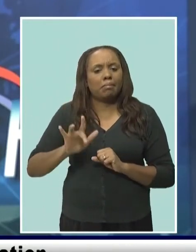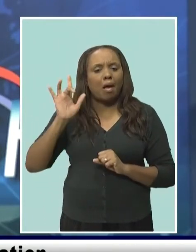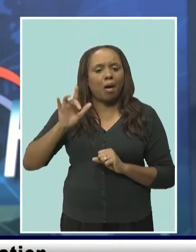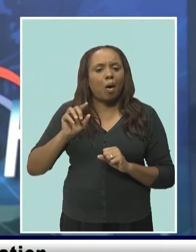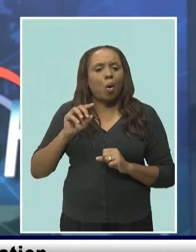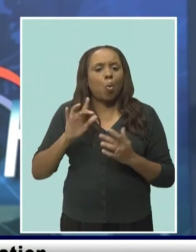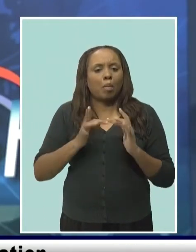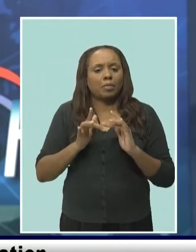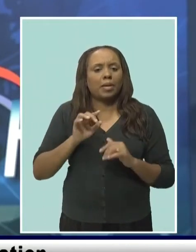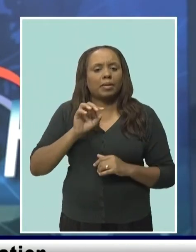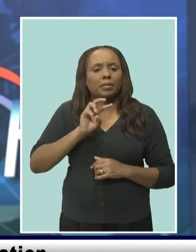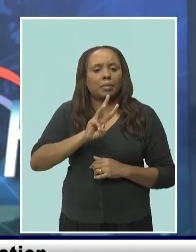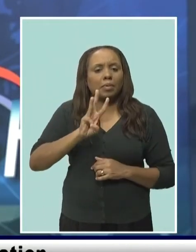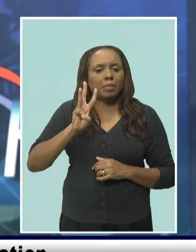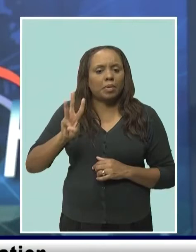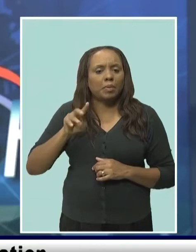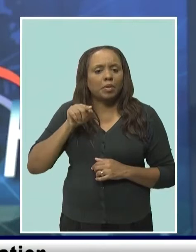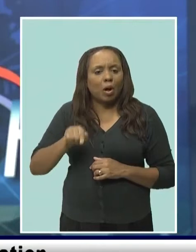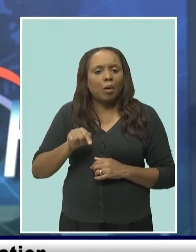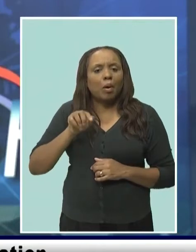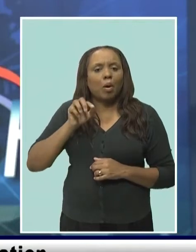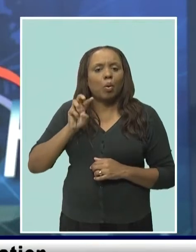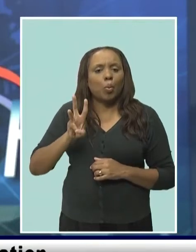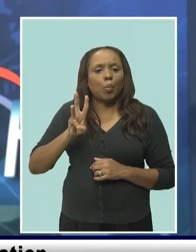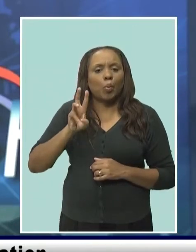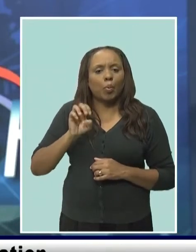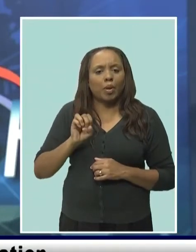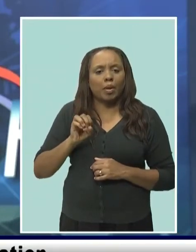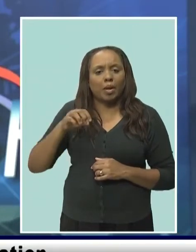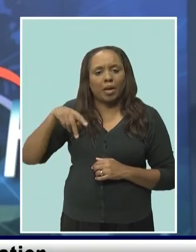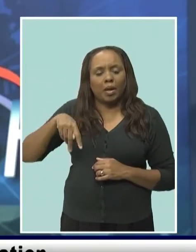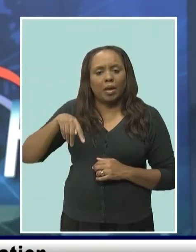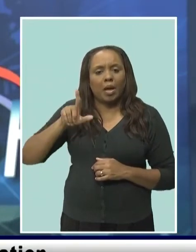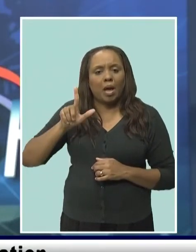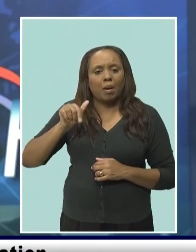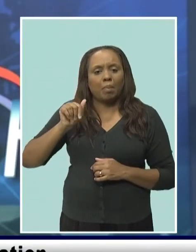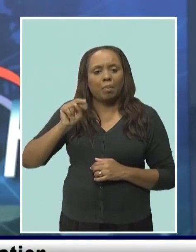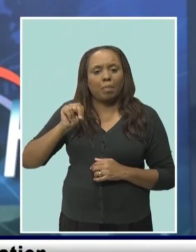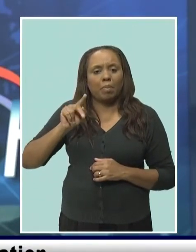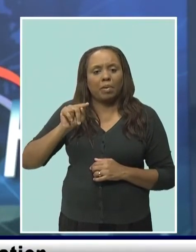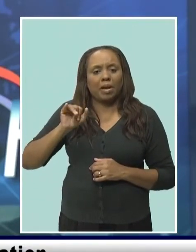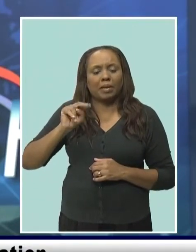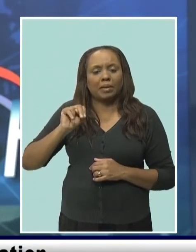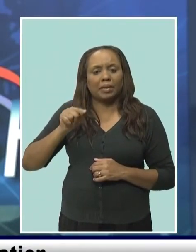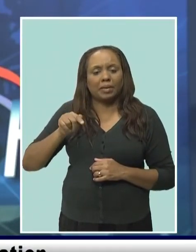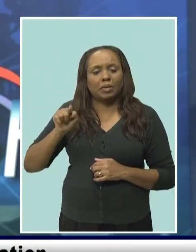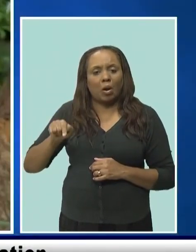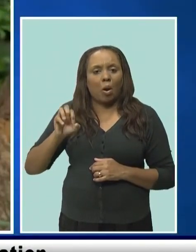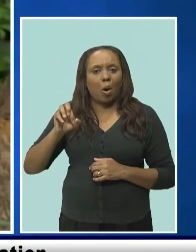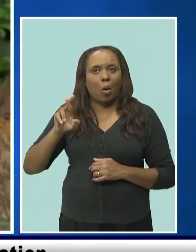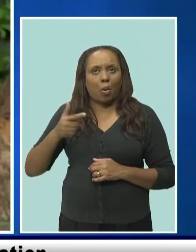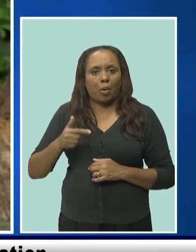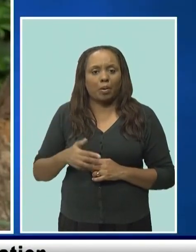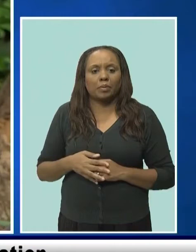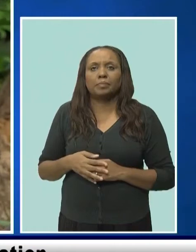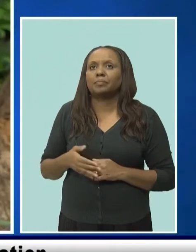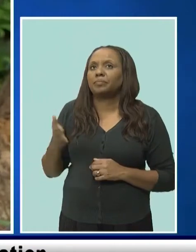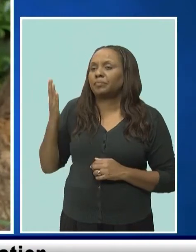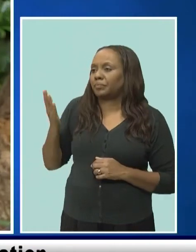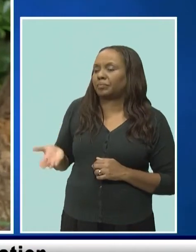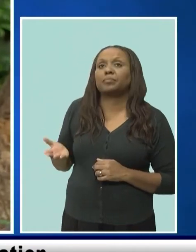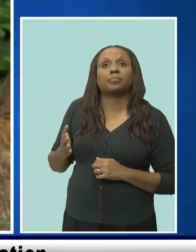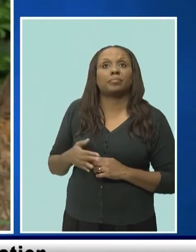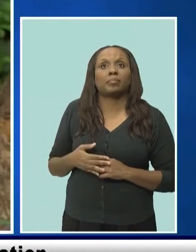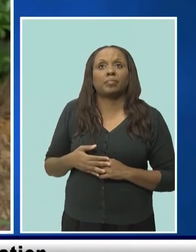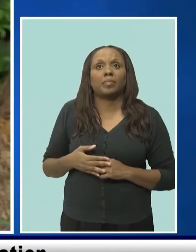www.weplanting.org for more information on the competition and to access sign-up forms. When you go on the menu, you will go